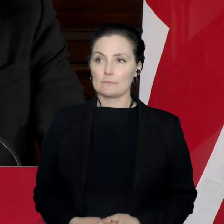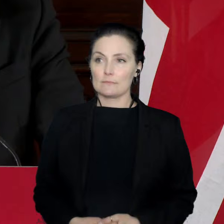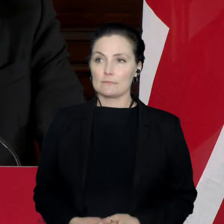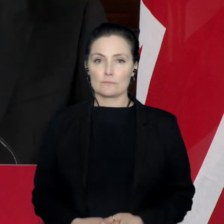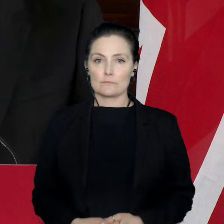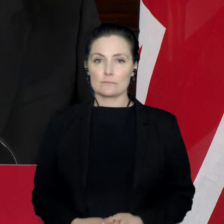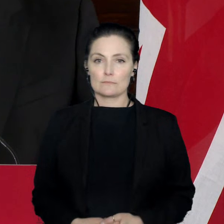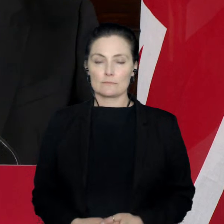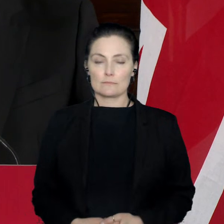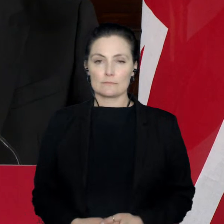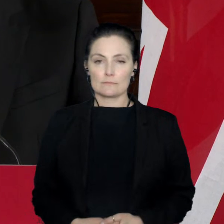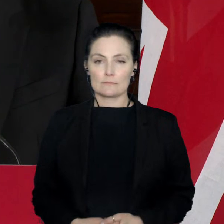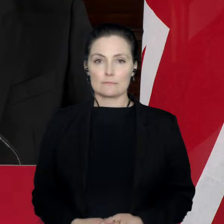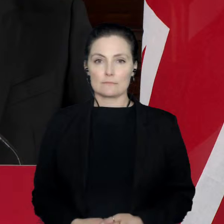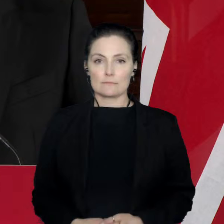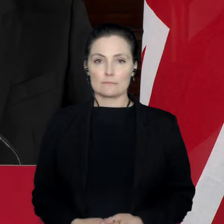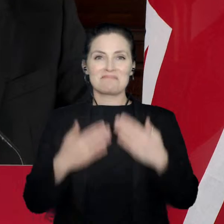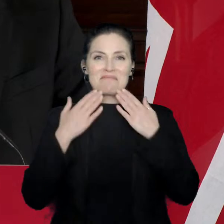Thank you.